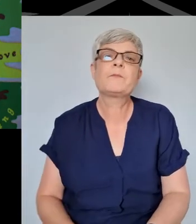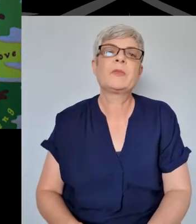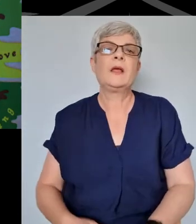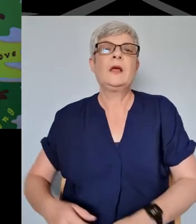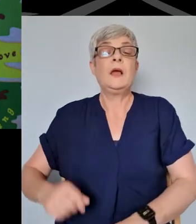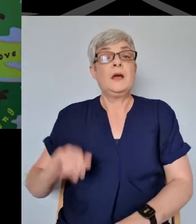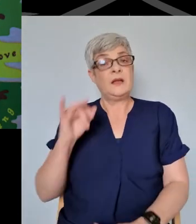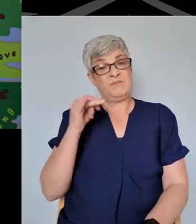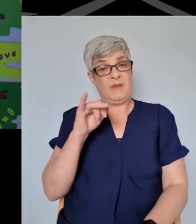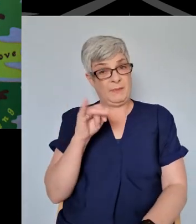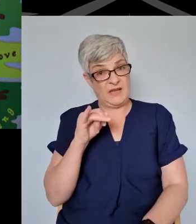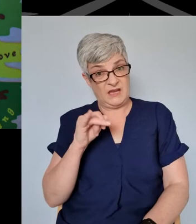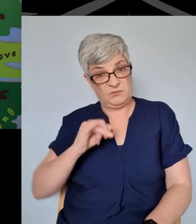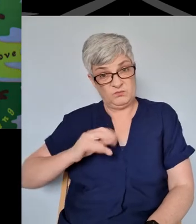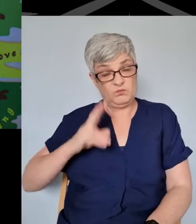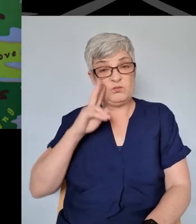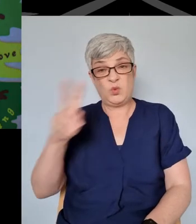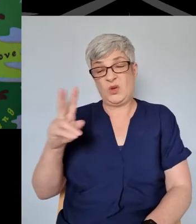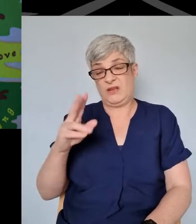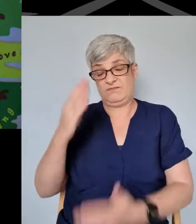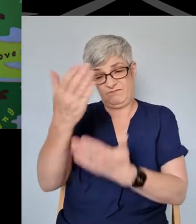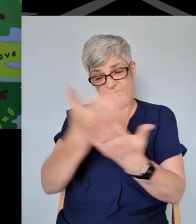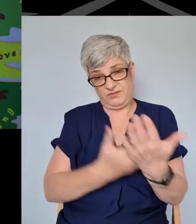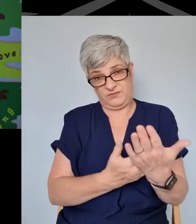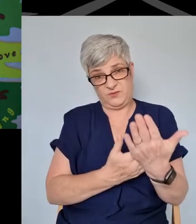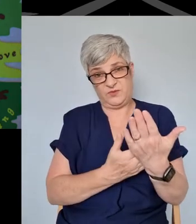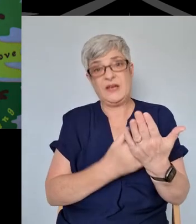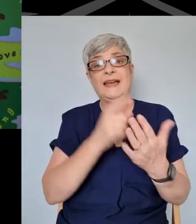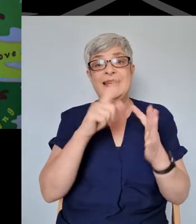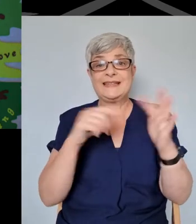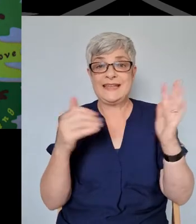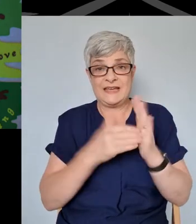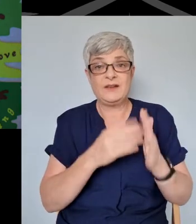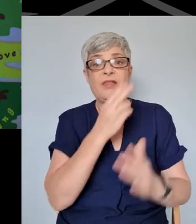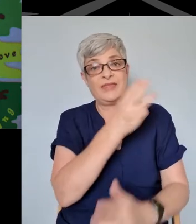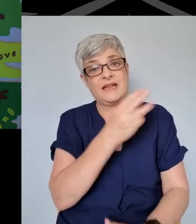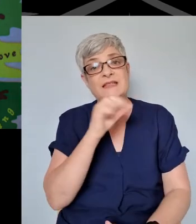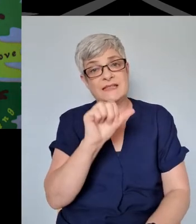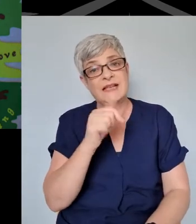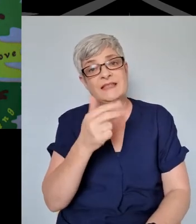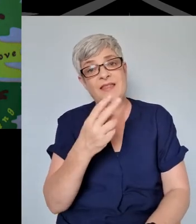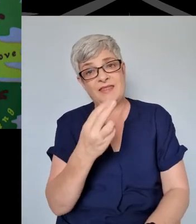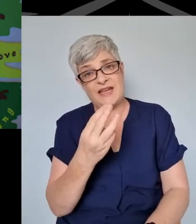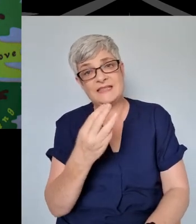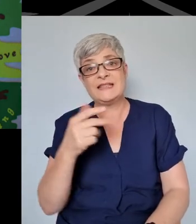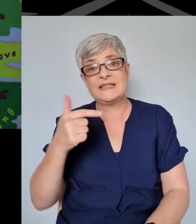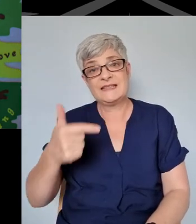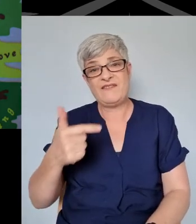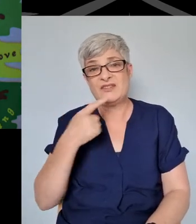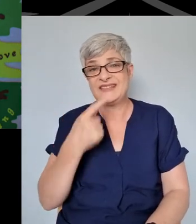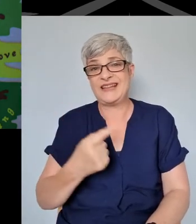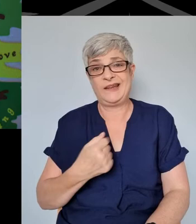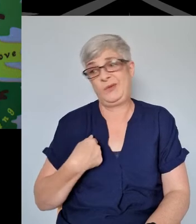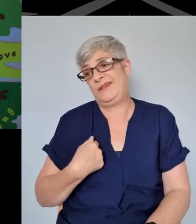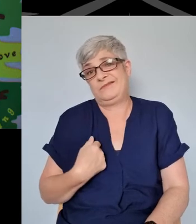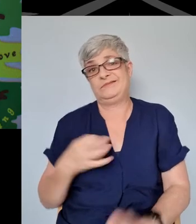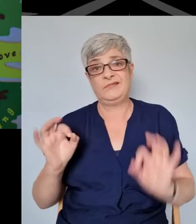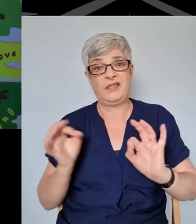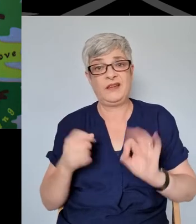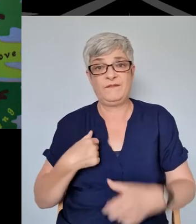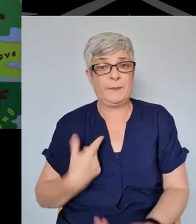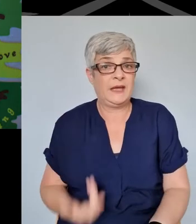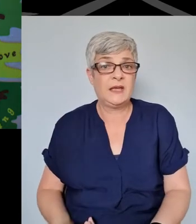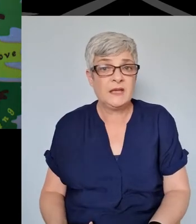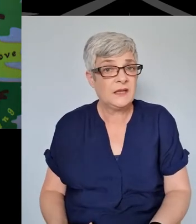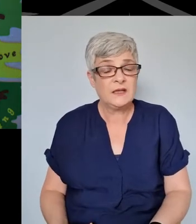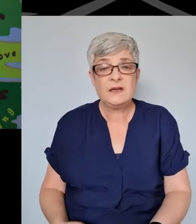Now, we might look at a passage such as Ezekiel 36 and 37 and think, well, there's nothing we can do.